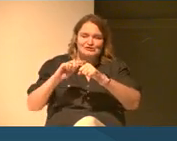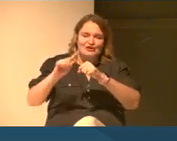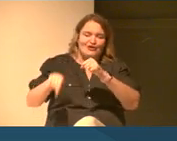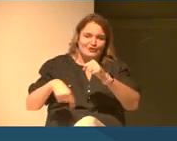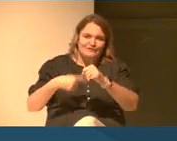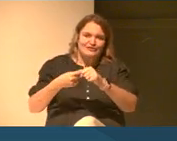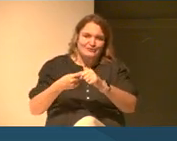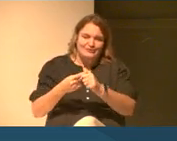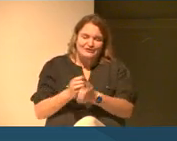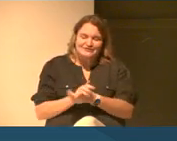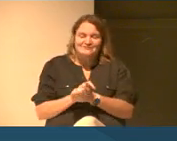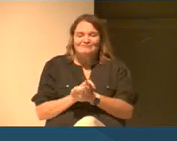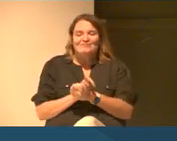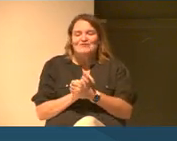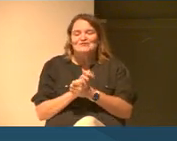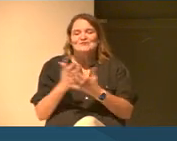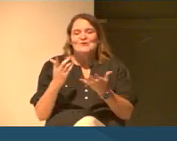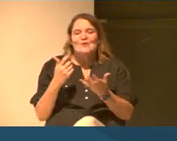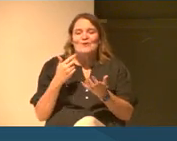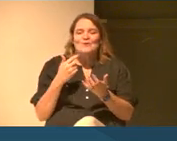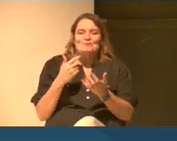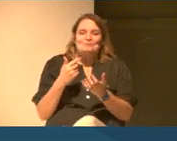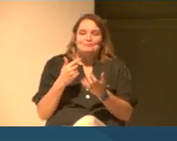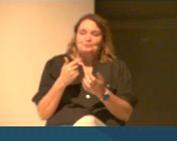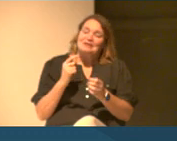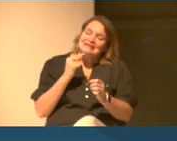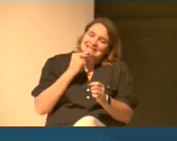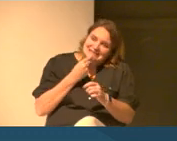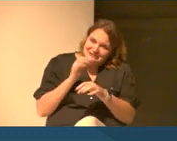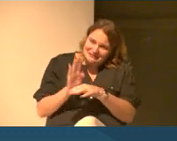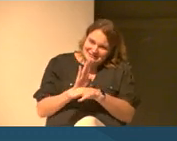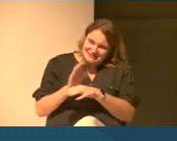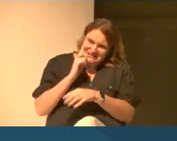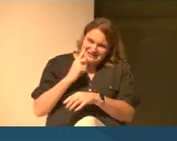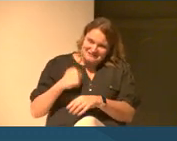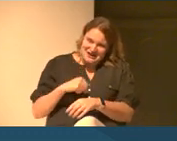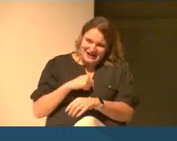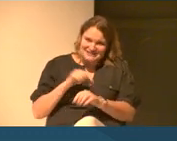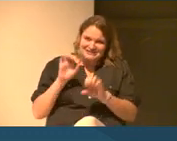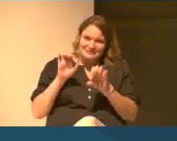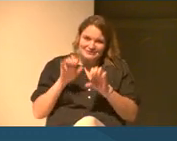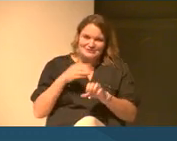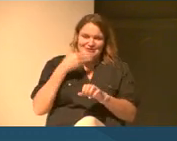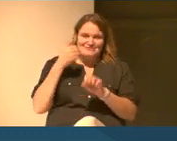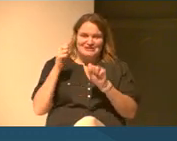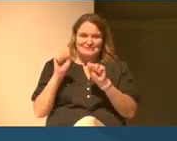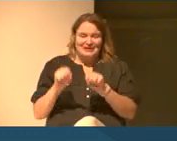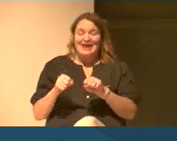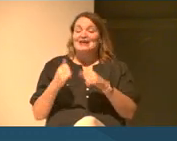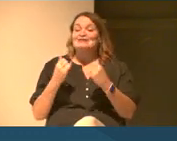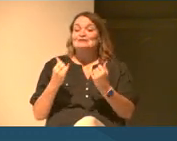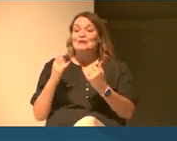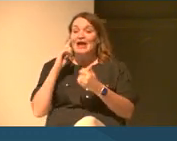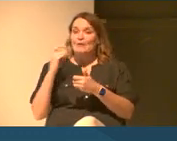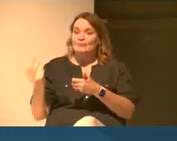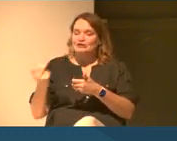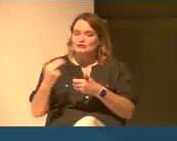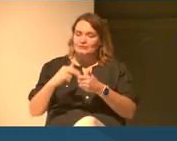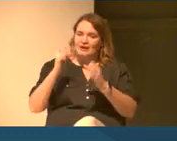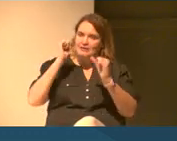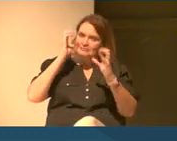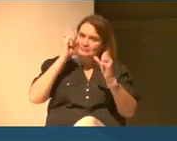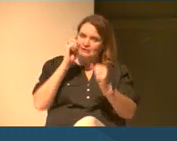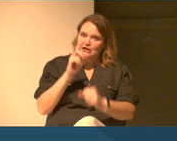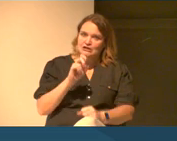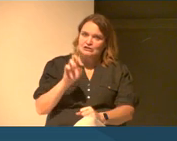And it's a serious business for us, and we do our best. Today I'll be joined by the legendary